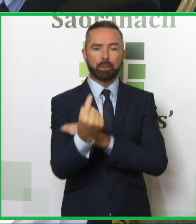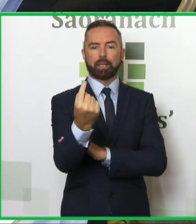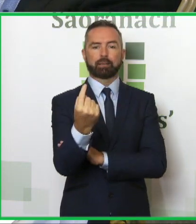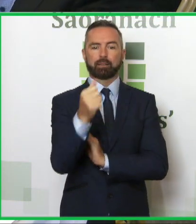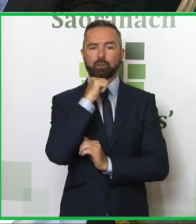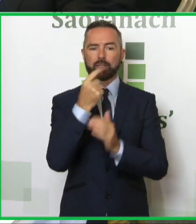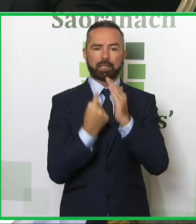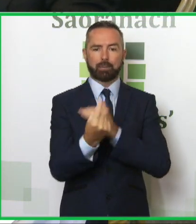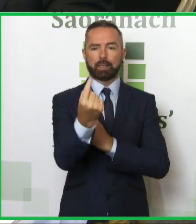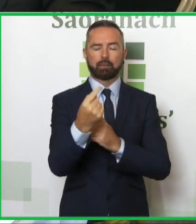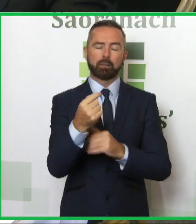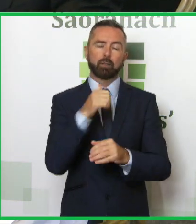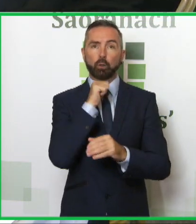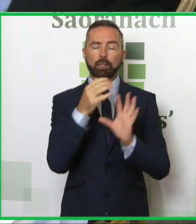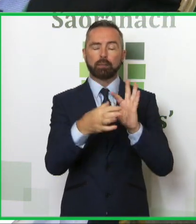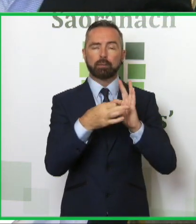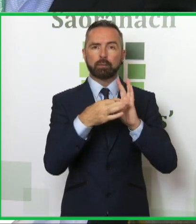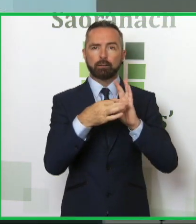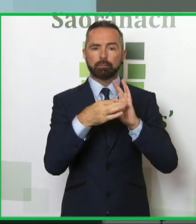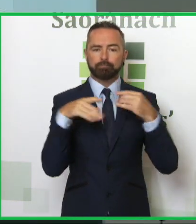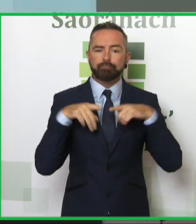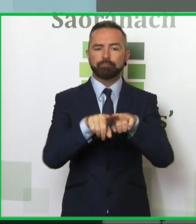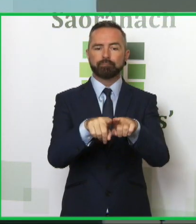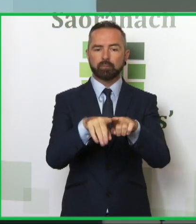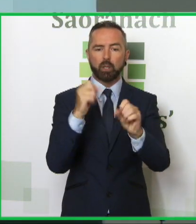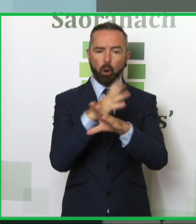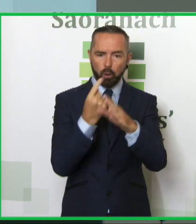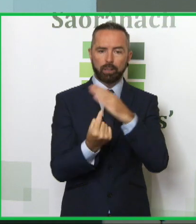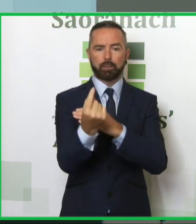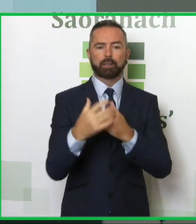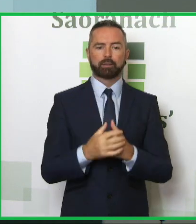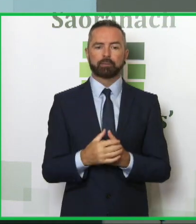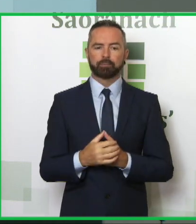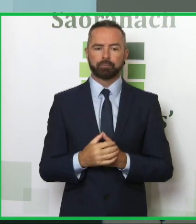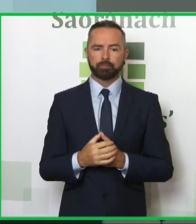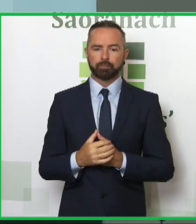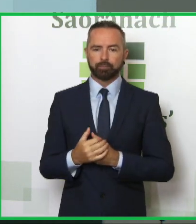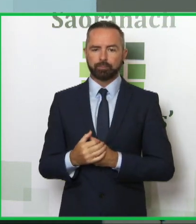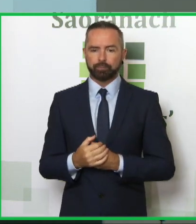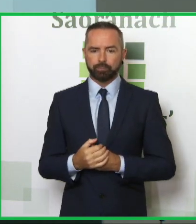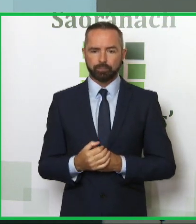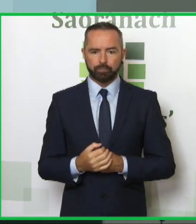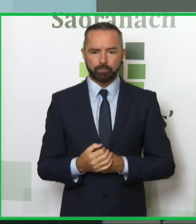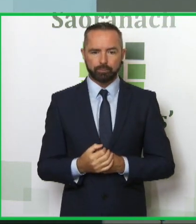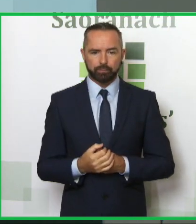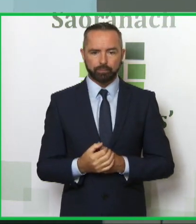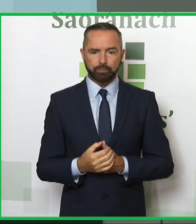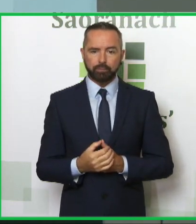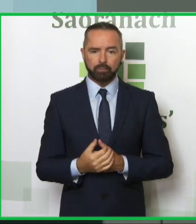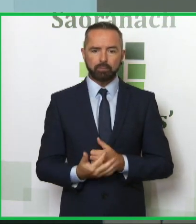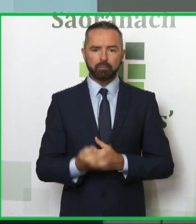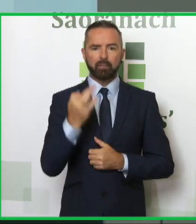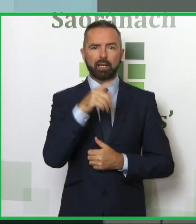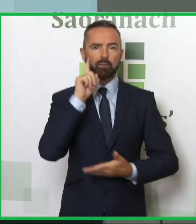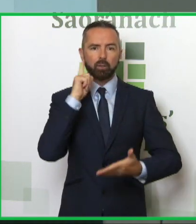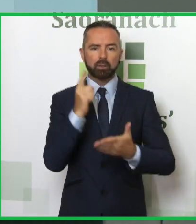Yeah. Now, obviously, the adult caution scheme becomes a bit redundant if, for example, if the decision was to